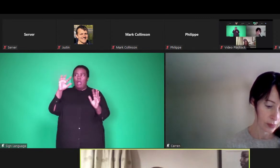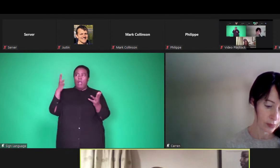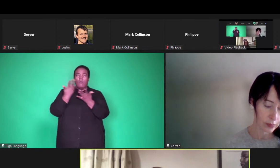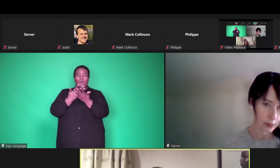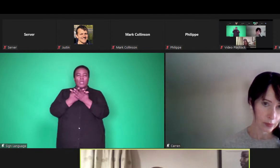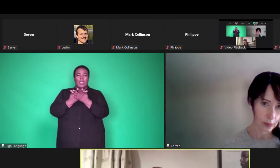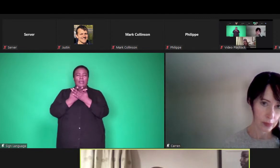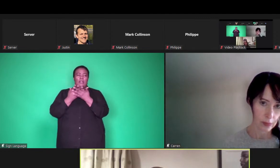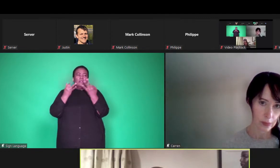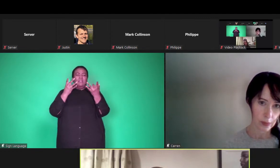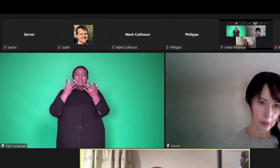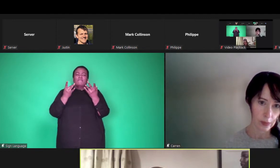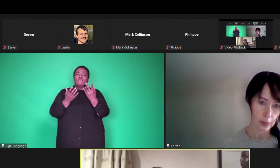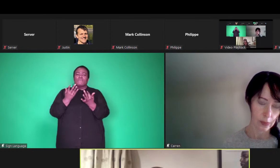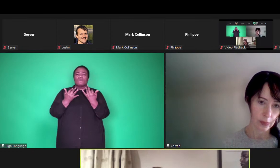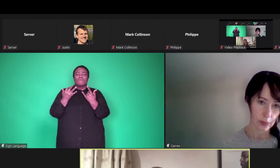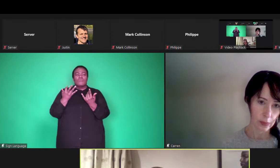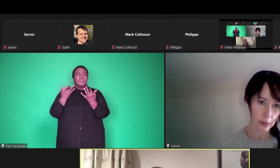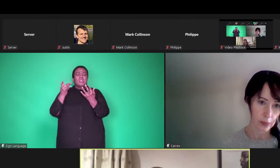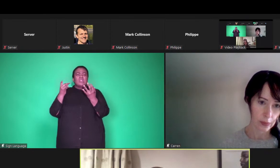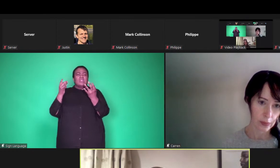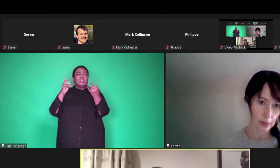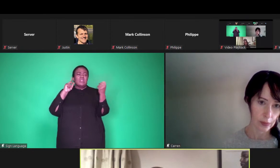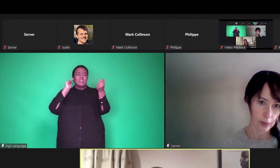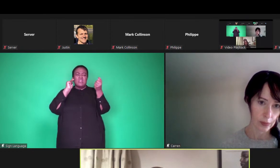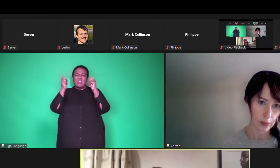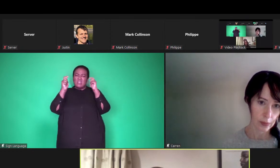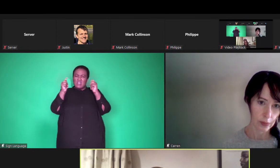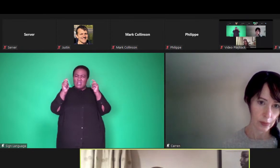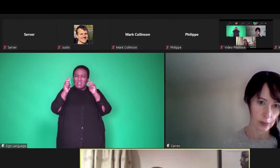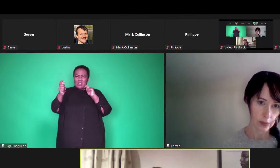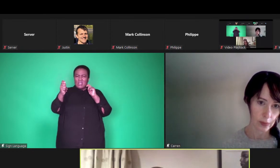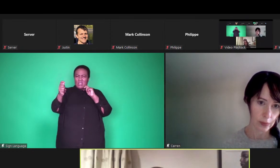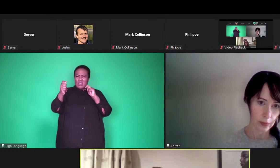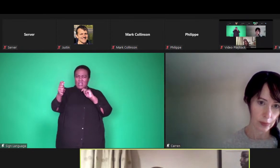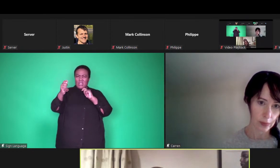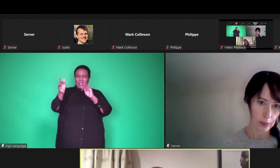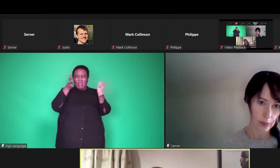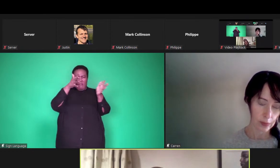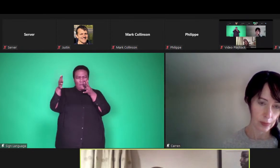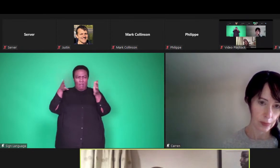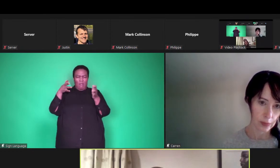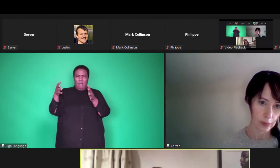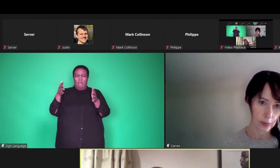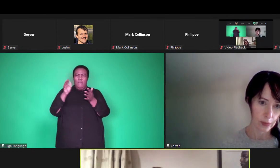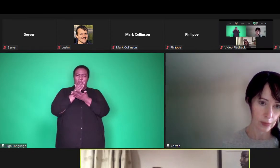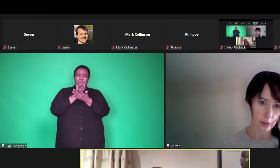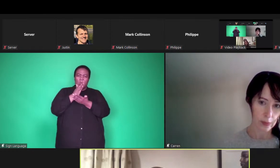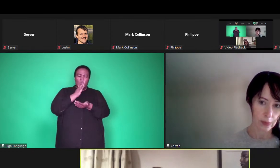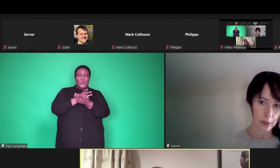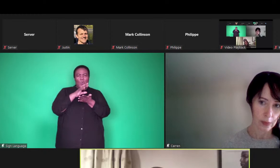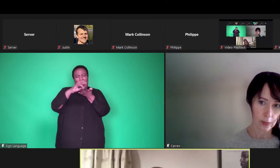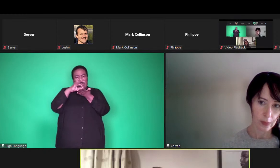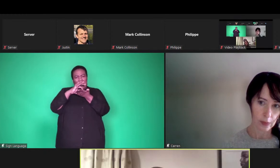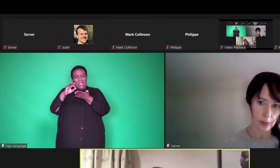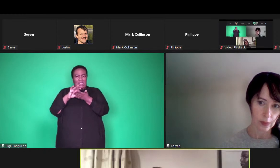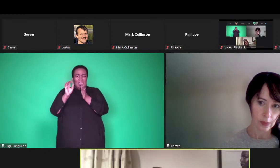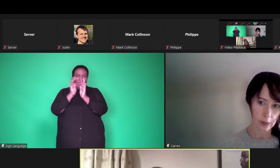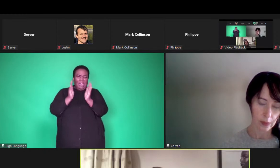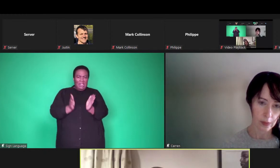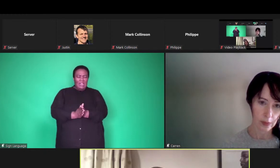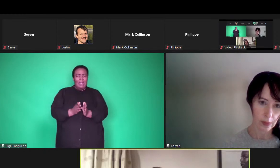green transport, and phasing out carbon, introducing more renewable energies. Very little in there that I've seen